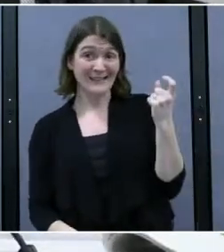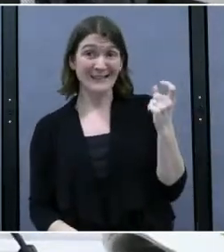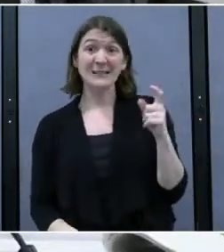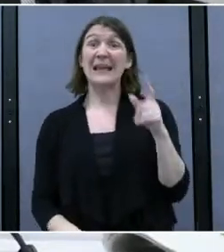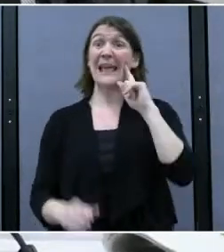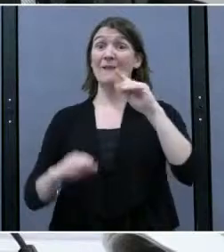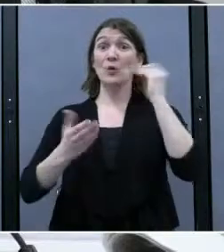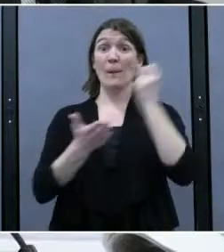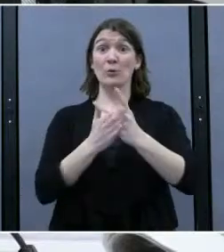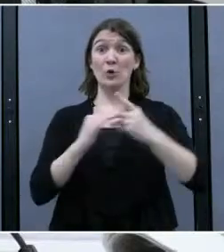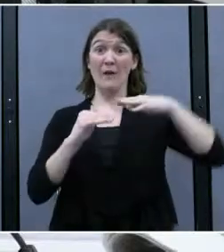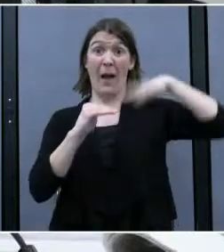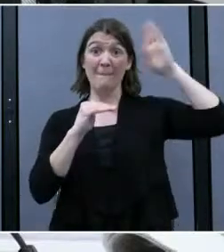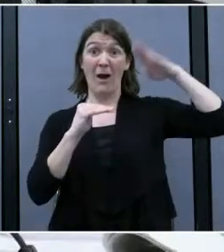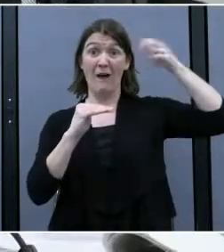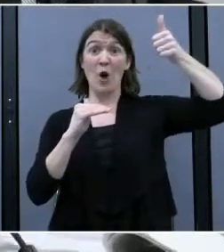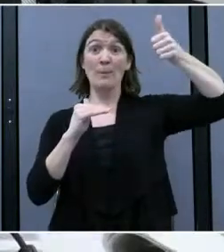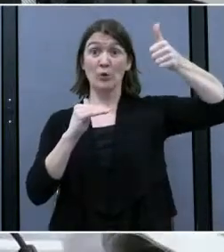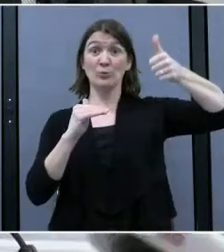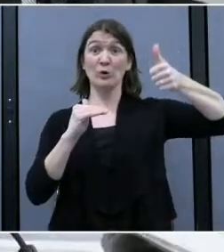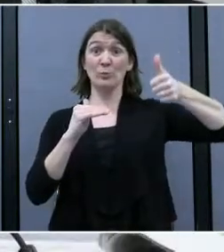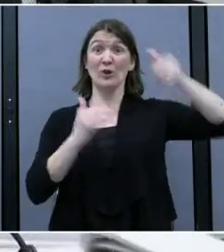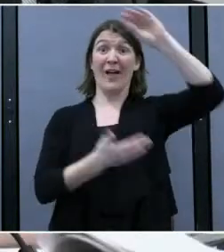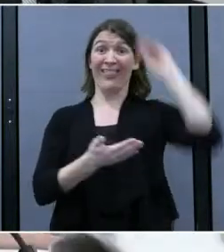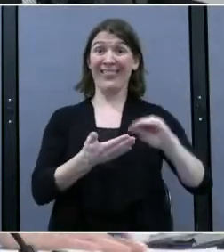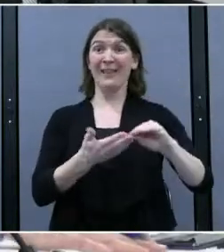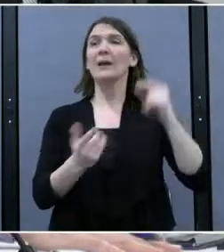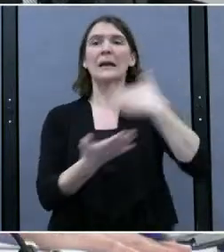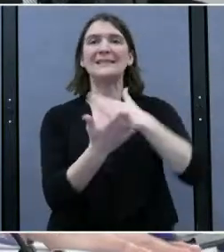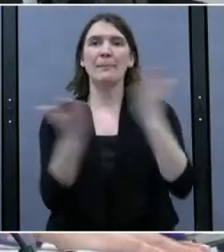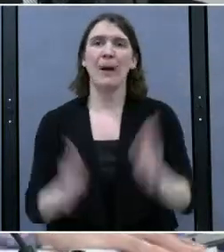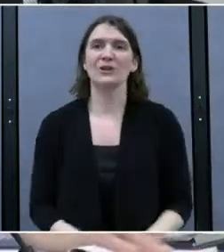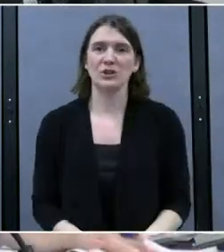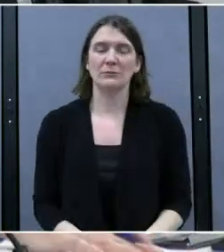articles in these warnings, is a fancy way of saying, hey, it's about their budget.